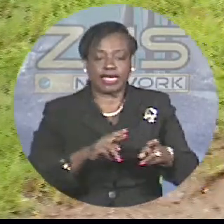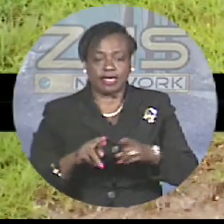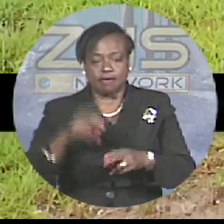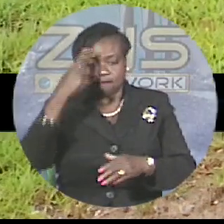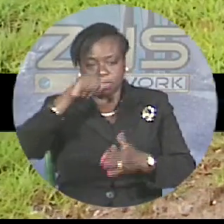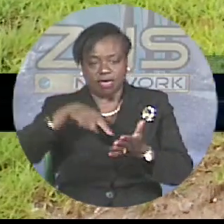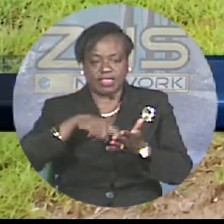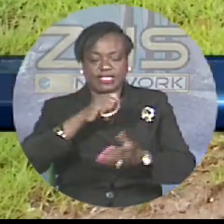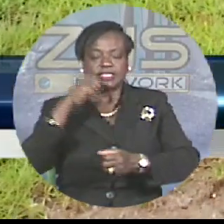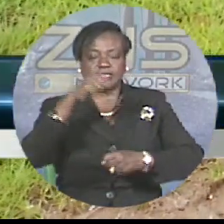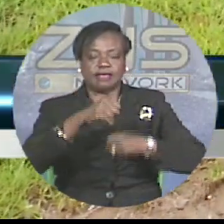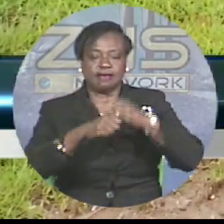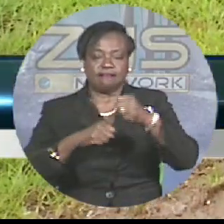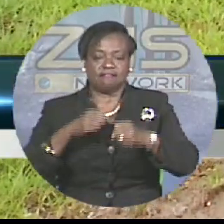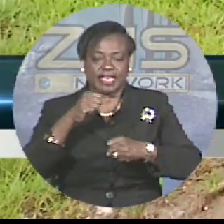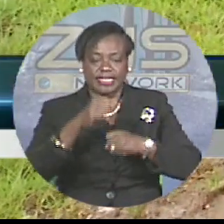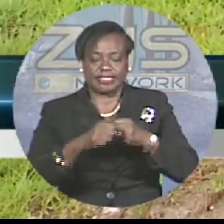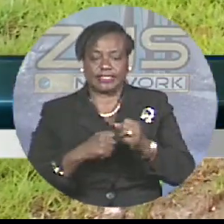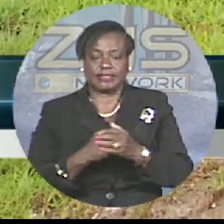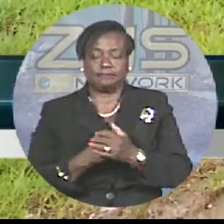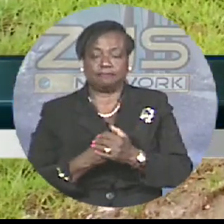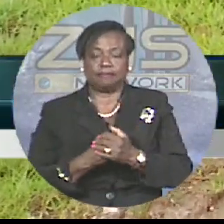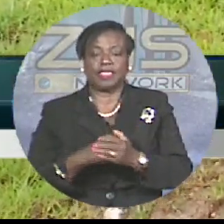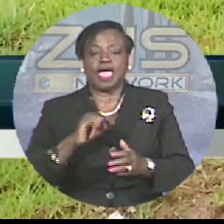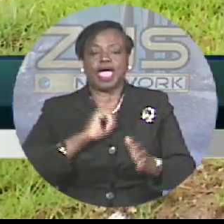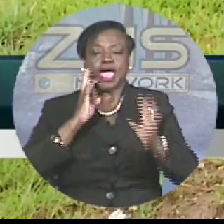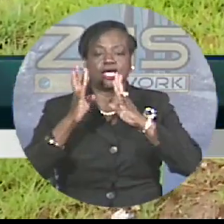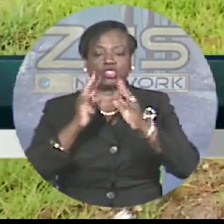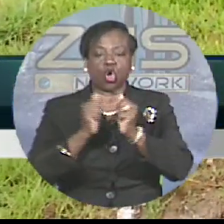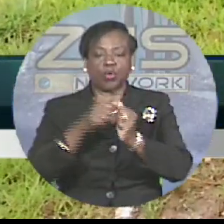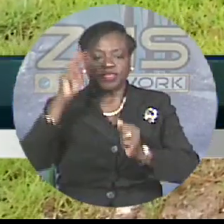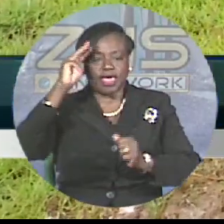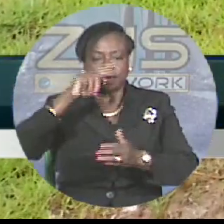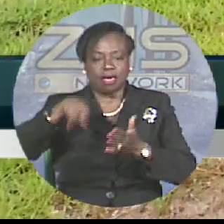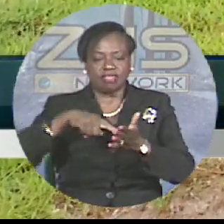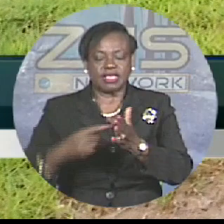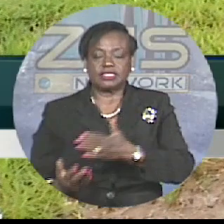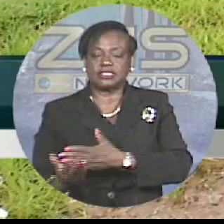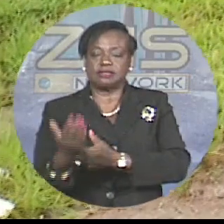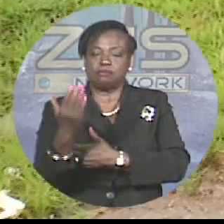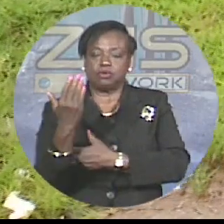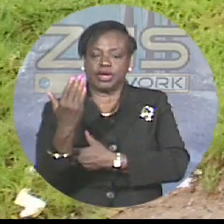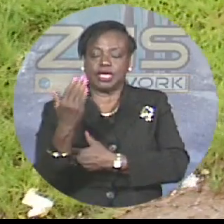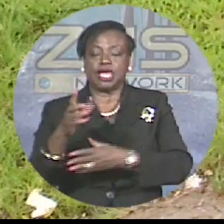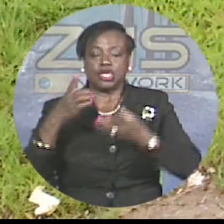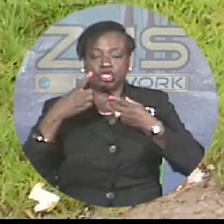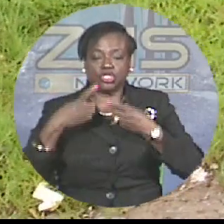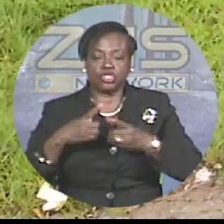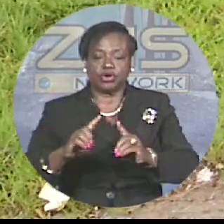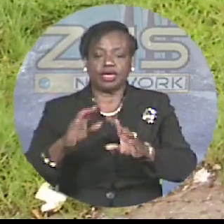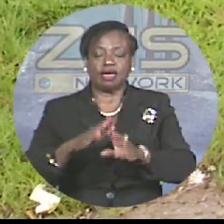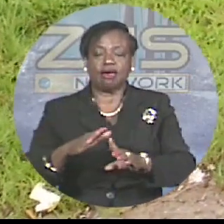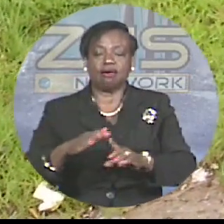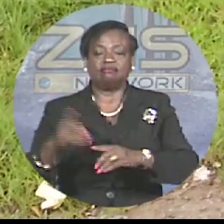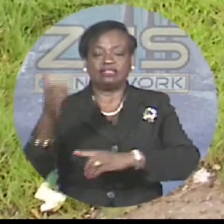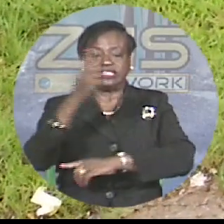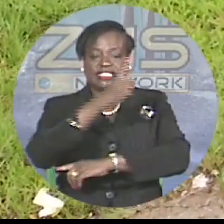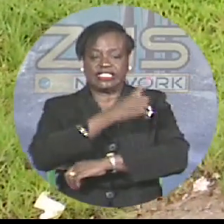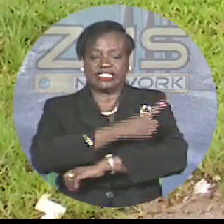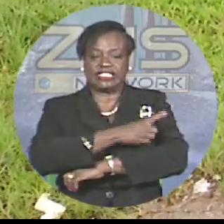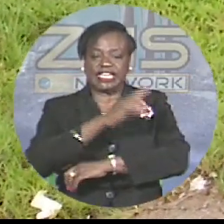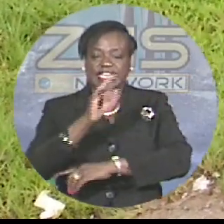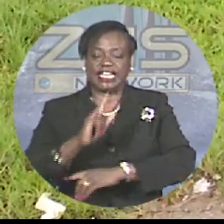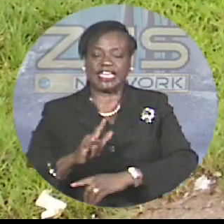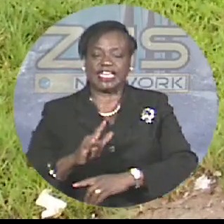for this fight than we really think. I spoke with him this morning, and doing our daily inspiration, you know, I'd say to him,